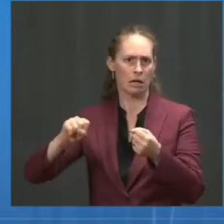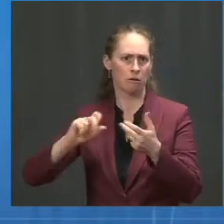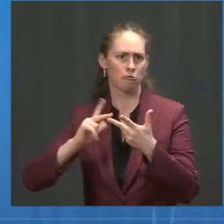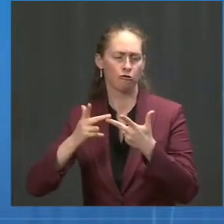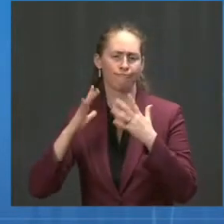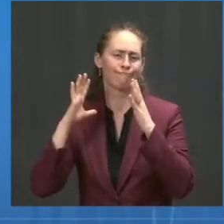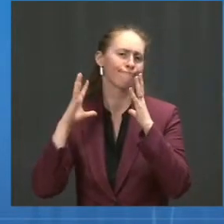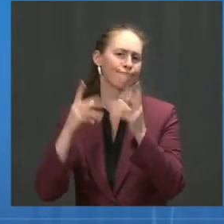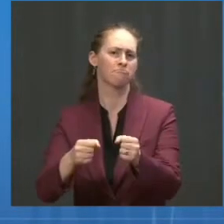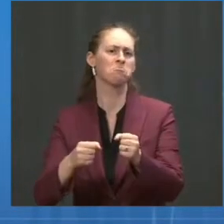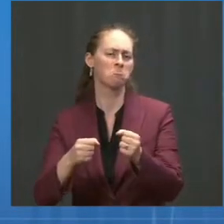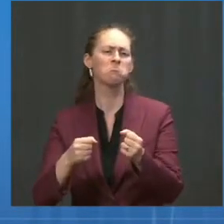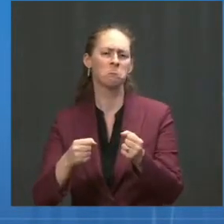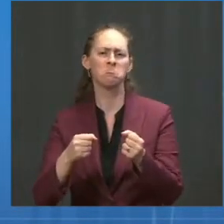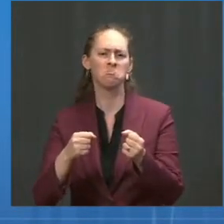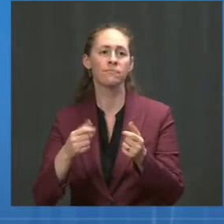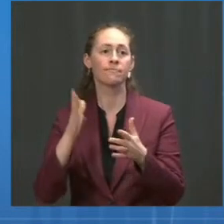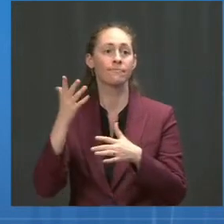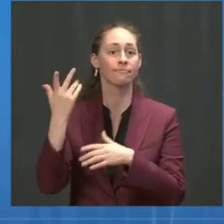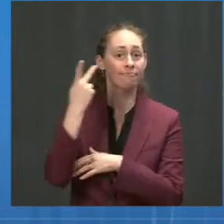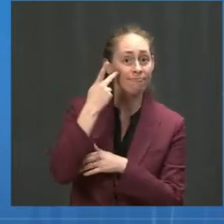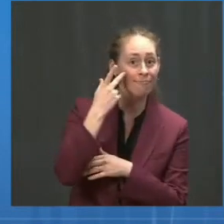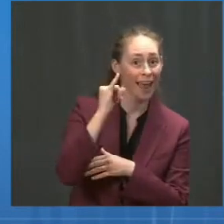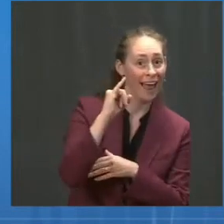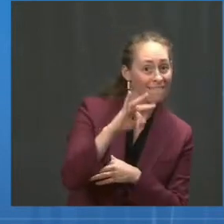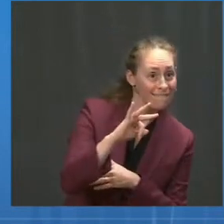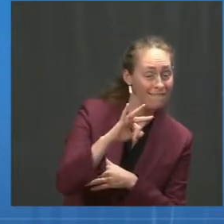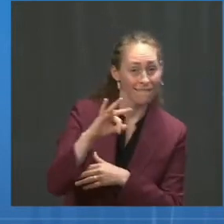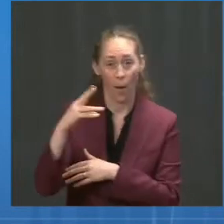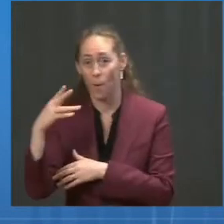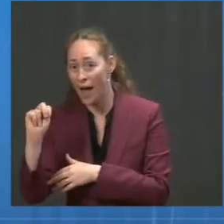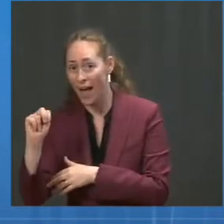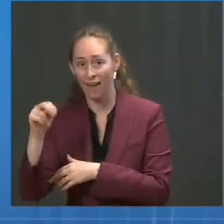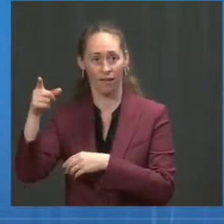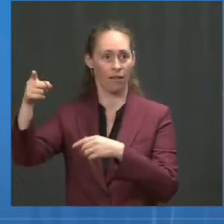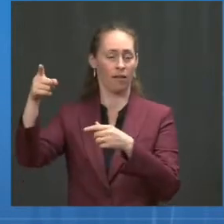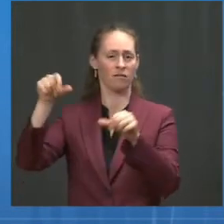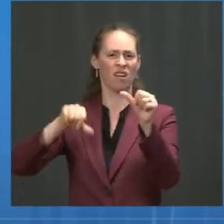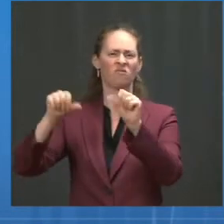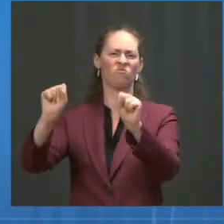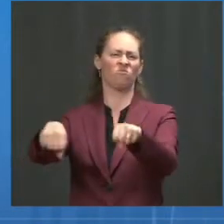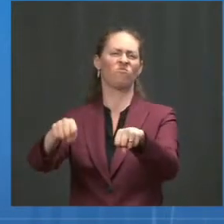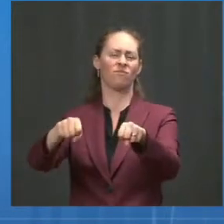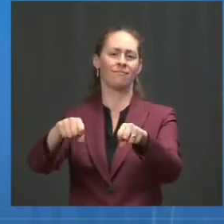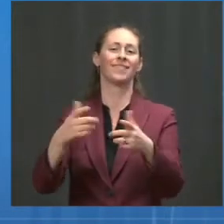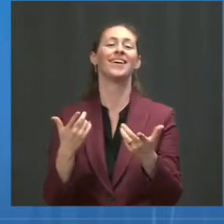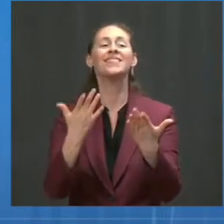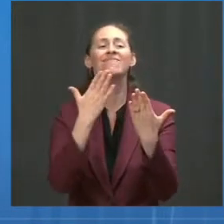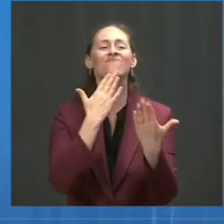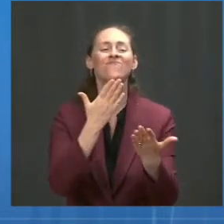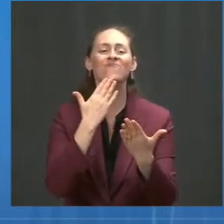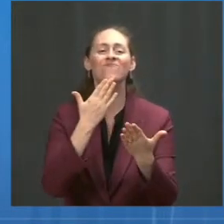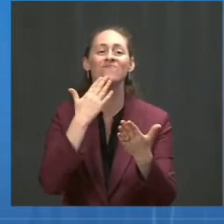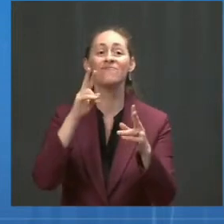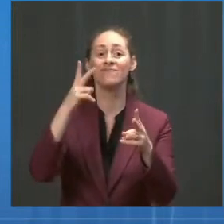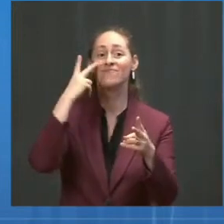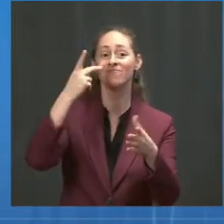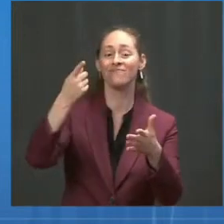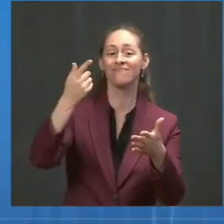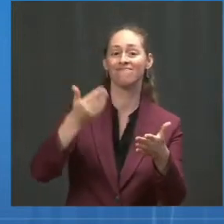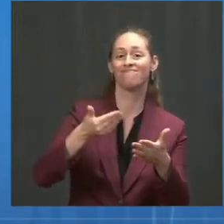way, if and when the science dictates. Thank you, and I look forward to seeing everybody at the next briefing.